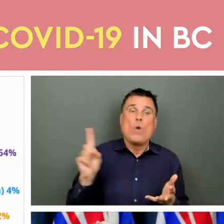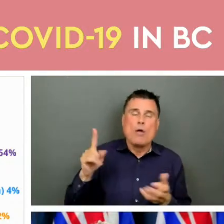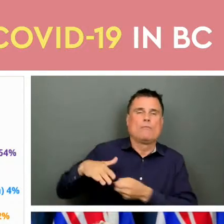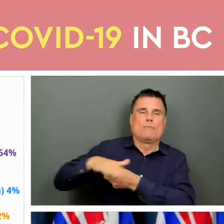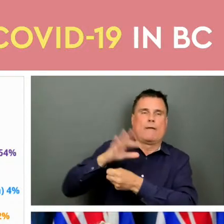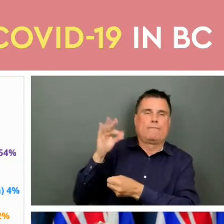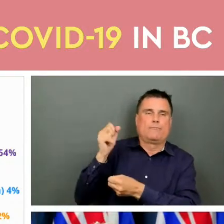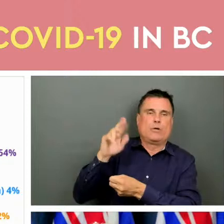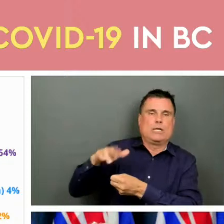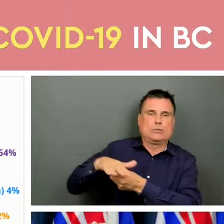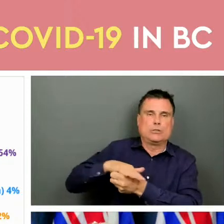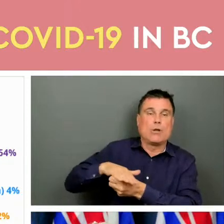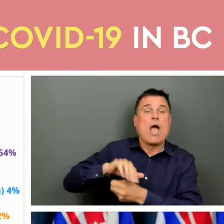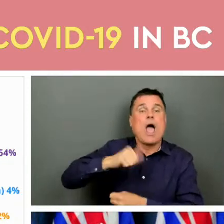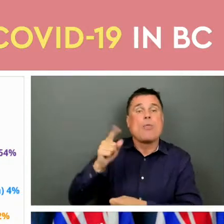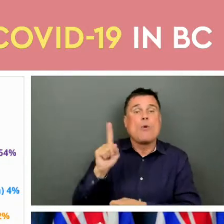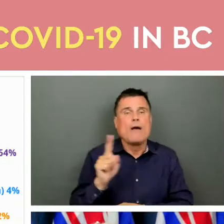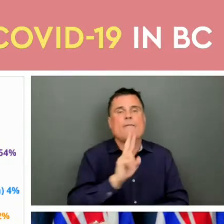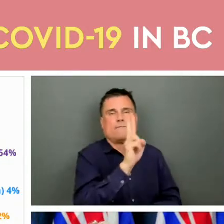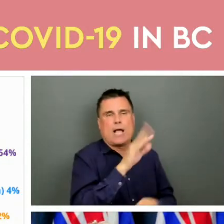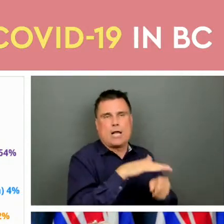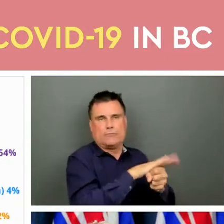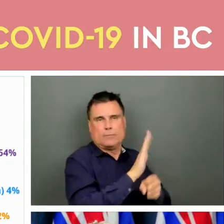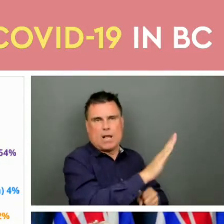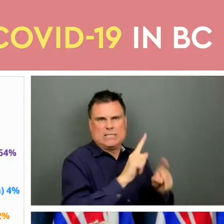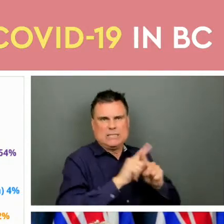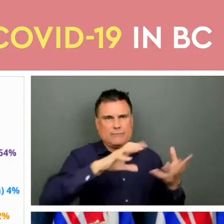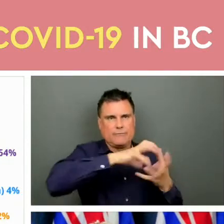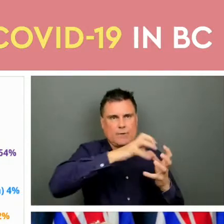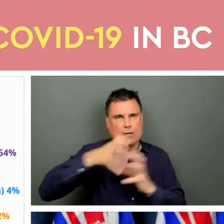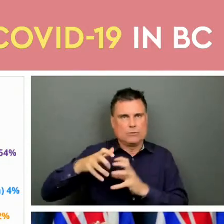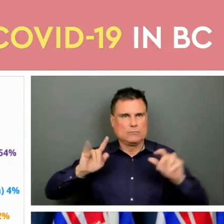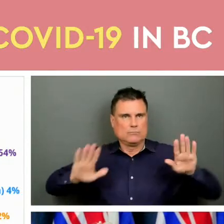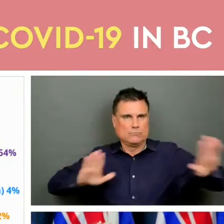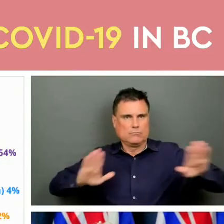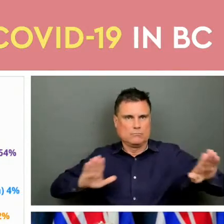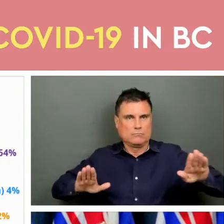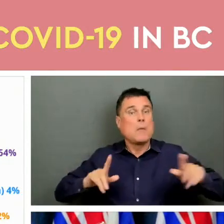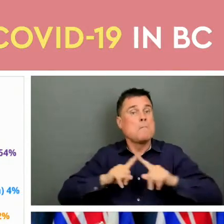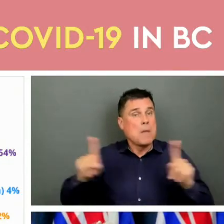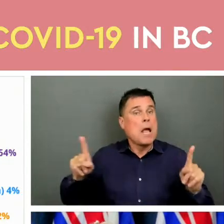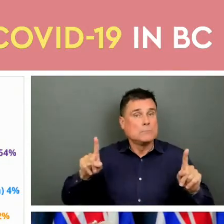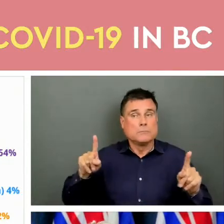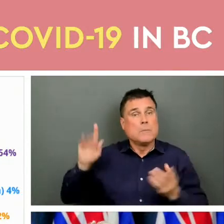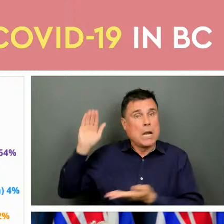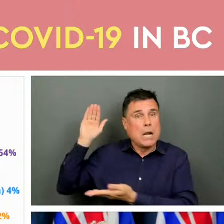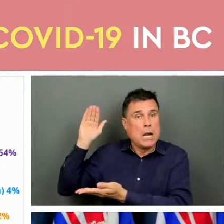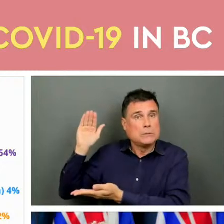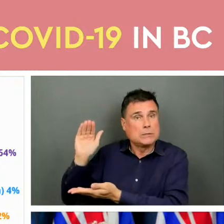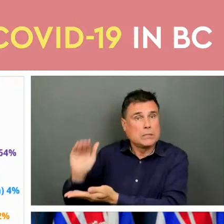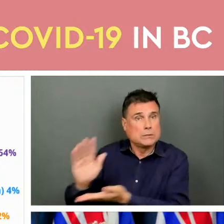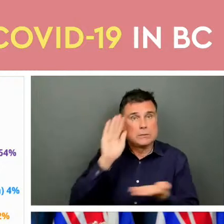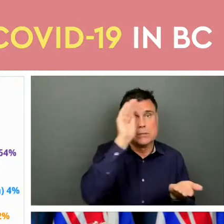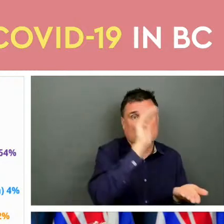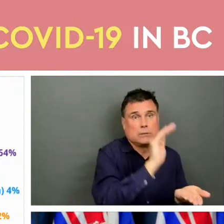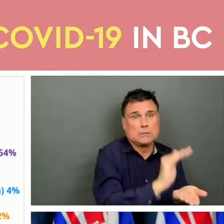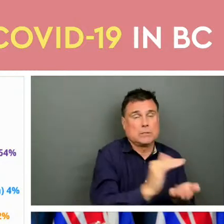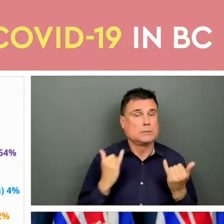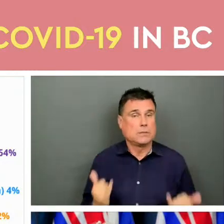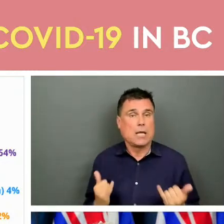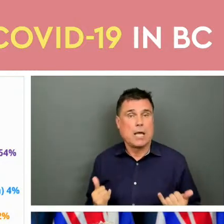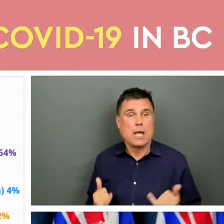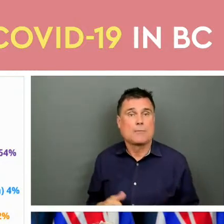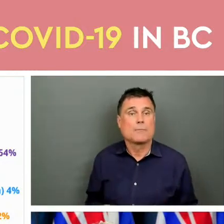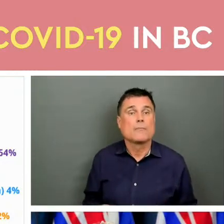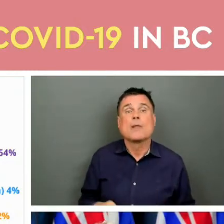of those are coming down. This is the proportion of the strains that we're seeing. The beta, the one that was originated in